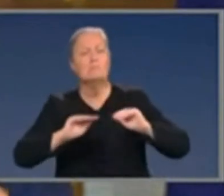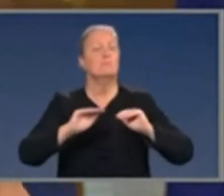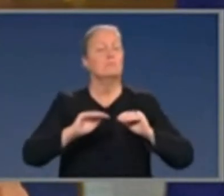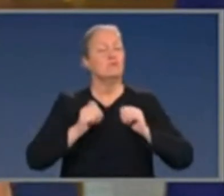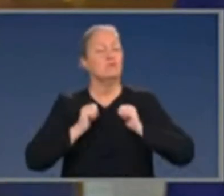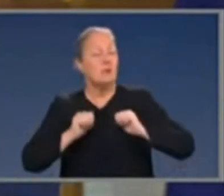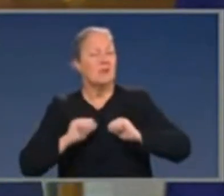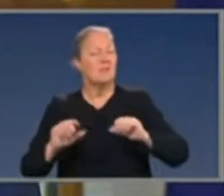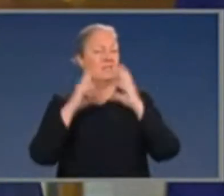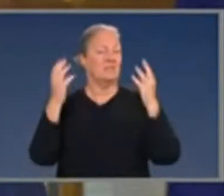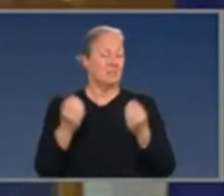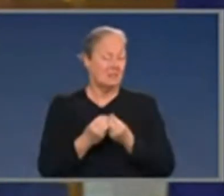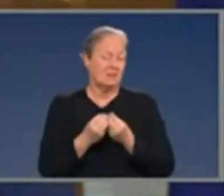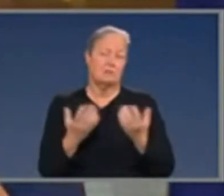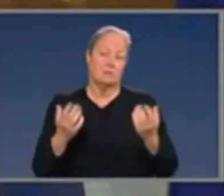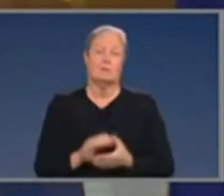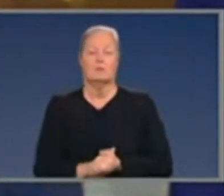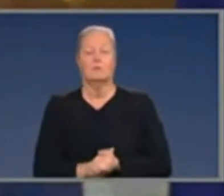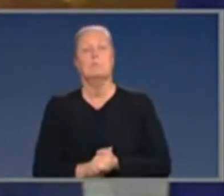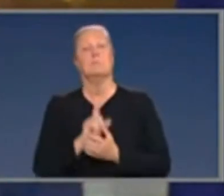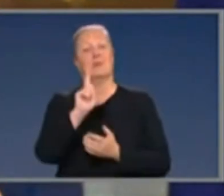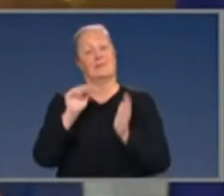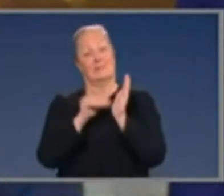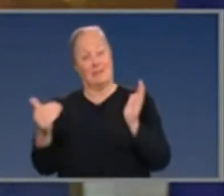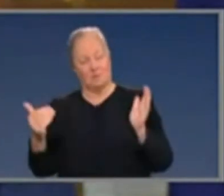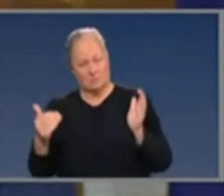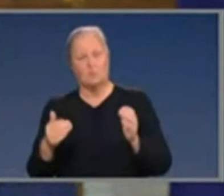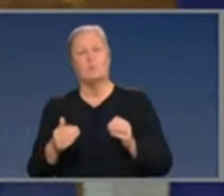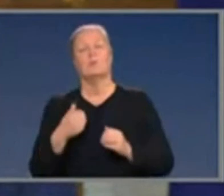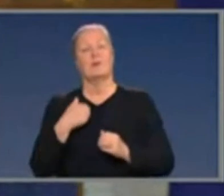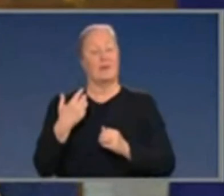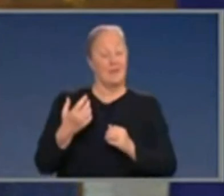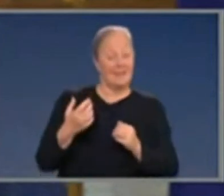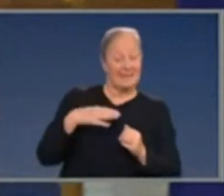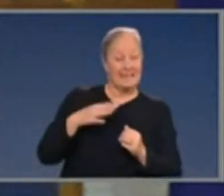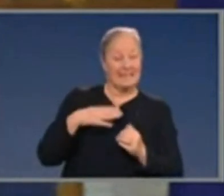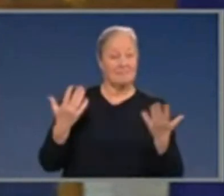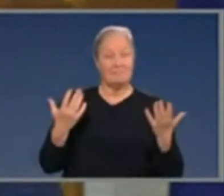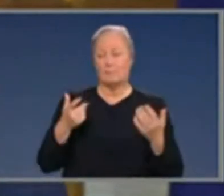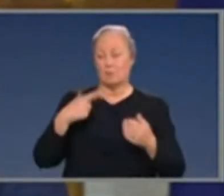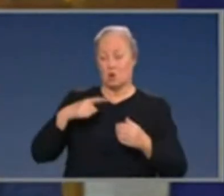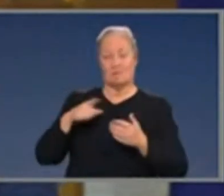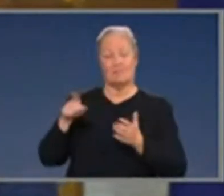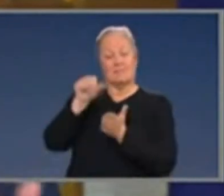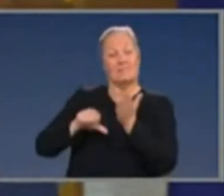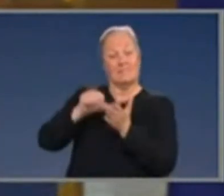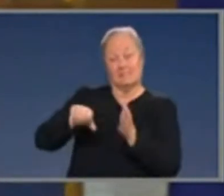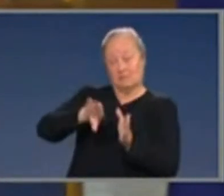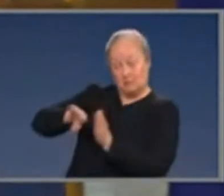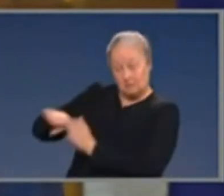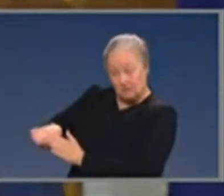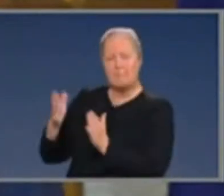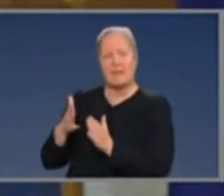own. What we're now saying is we've got freed up some workforce with the cancellation of elective surgery of